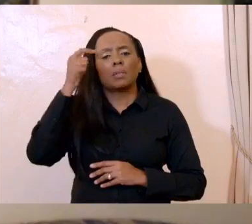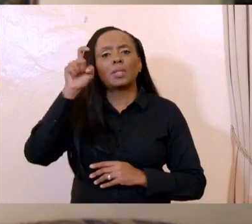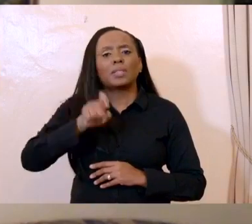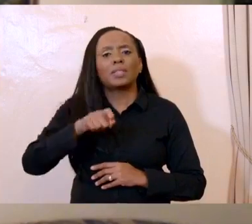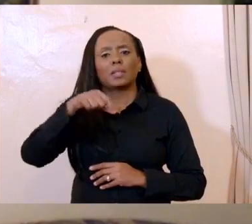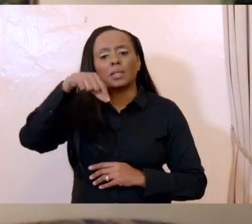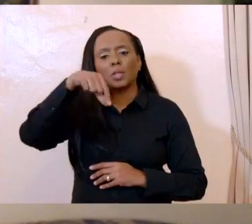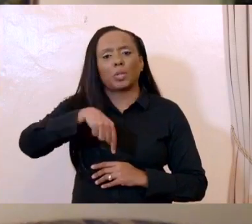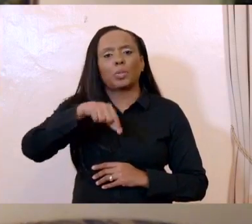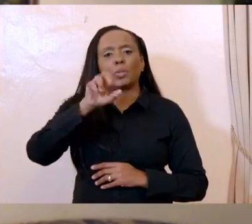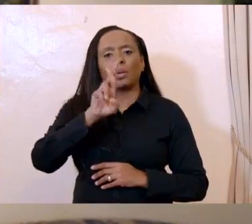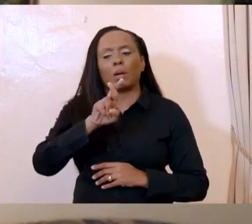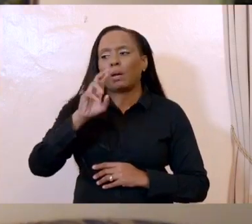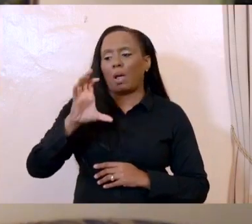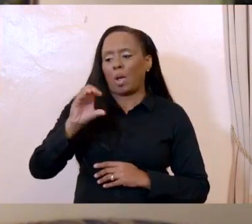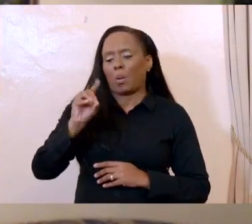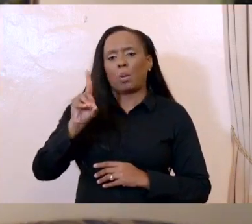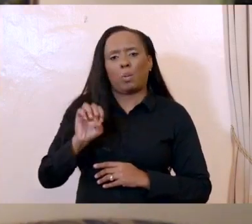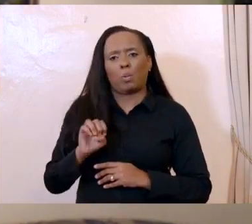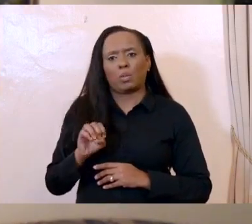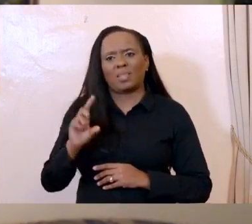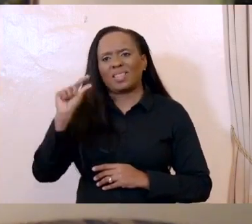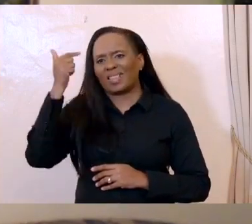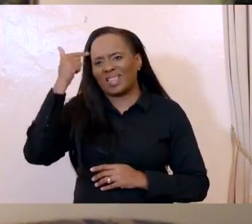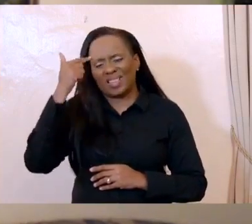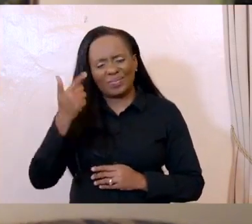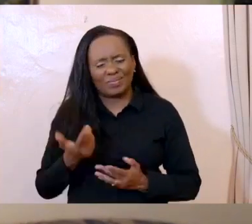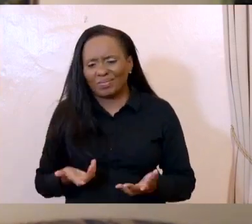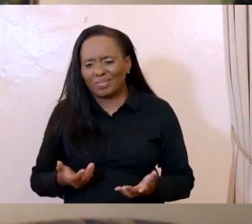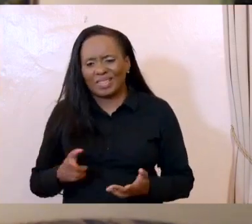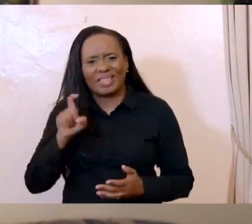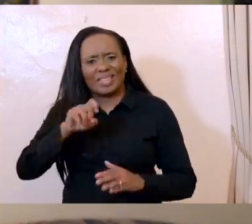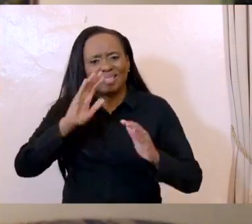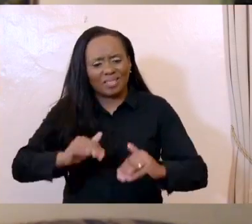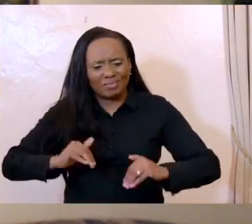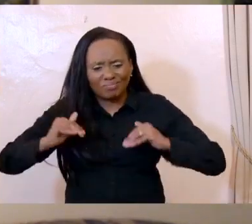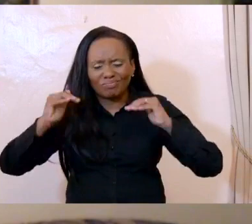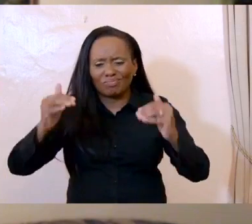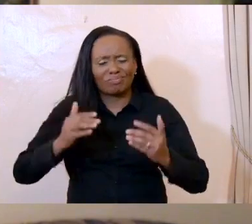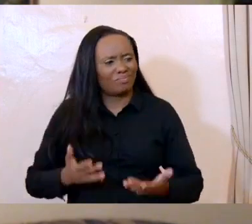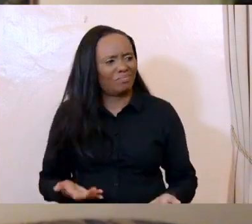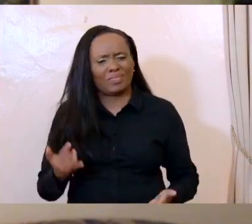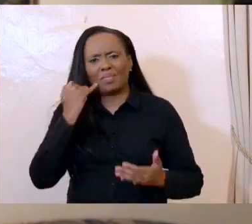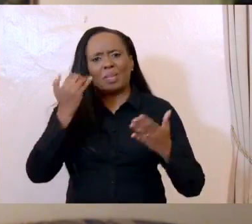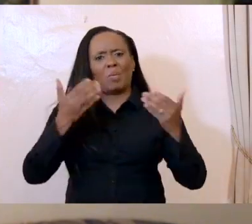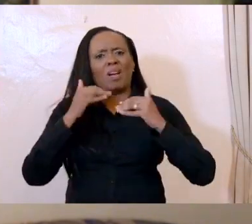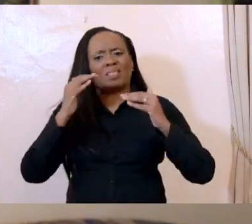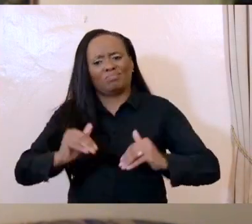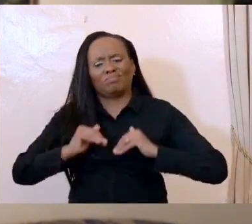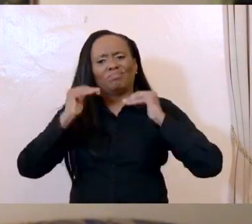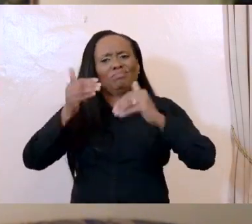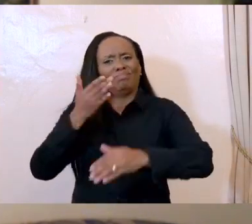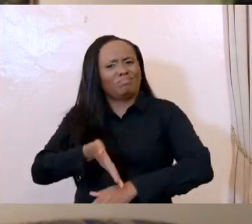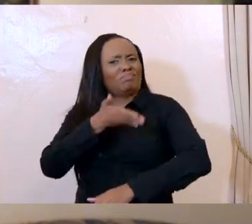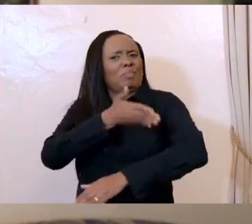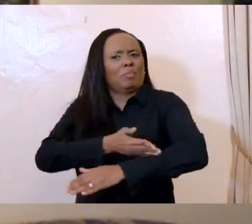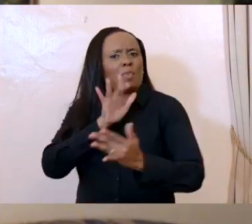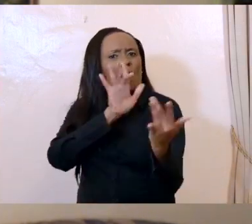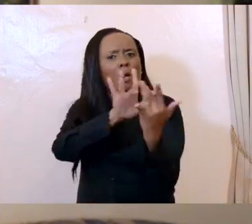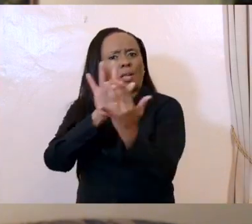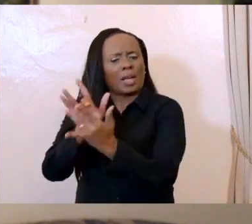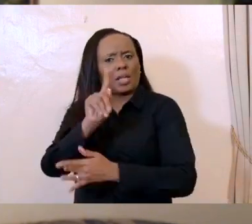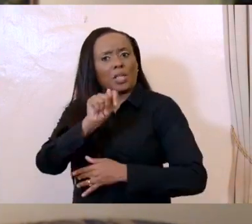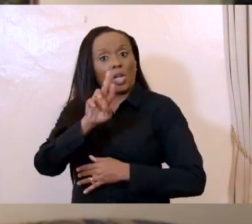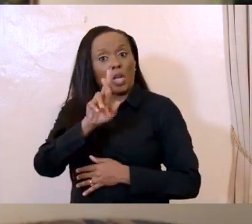is behind the ball in this regard. If you're going to step up contact tracing, wouldn't it be necessary to